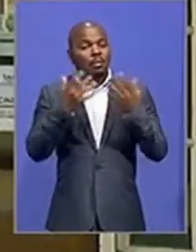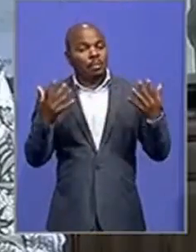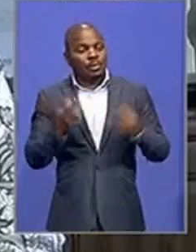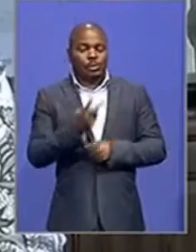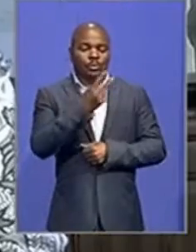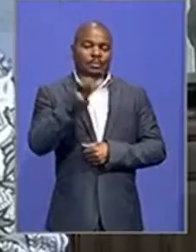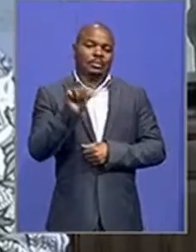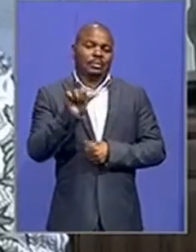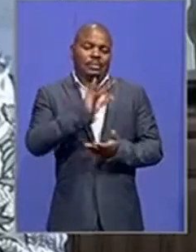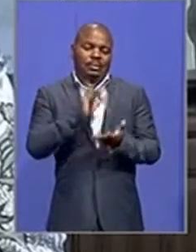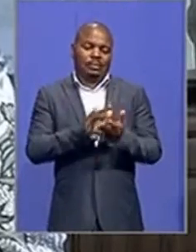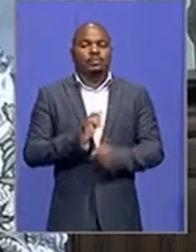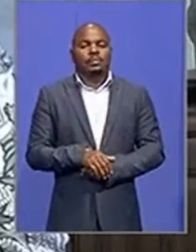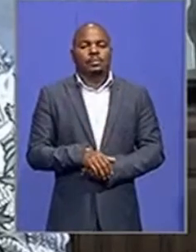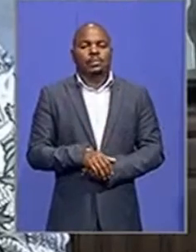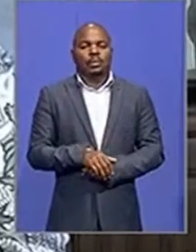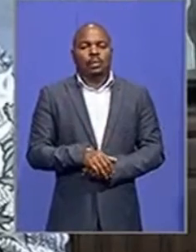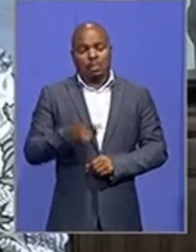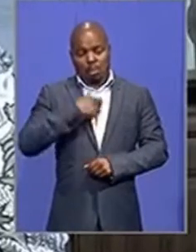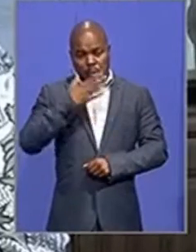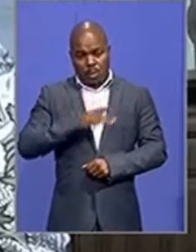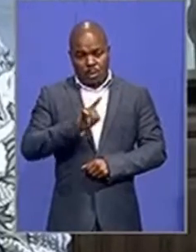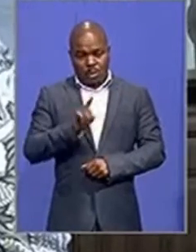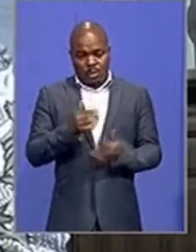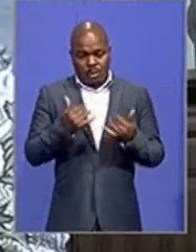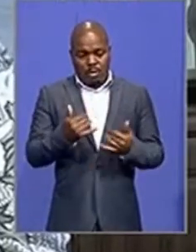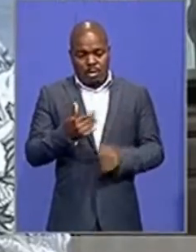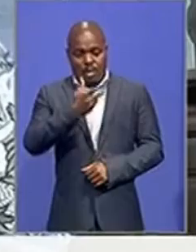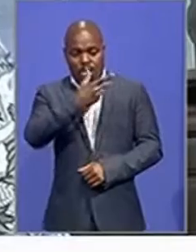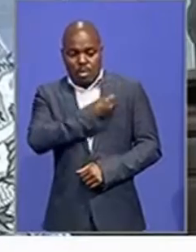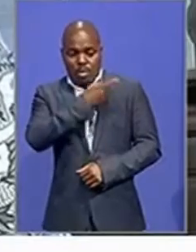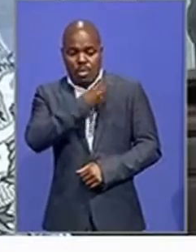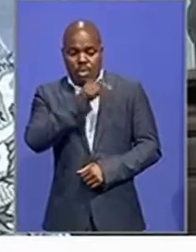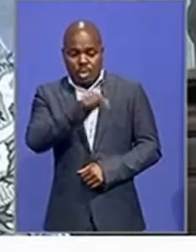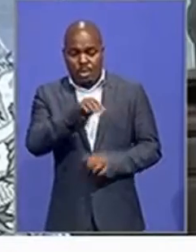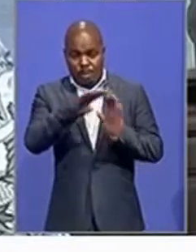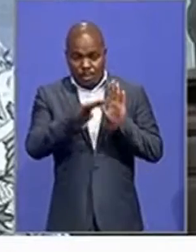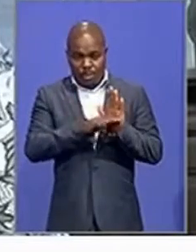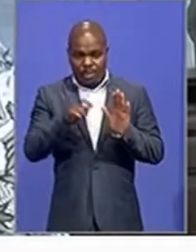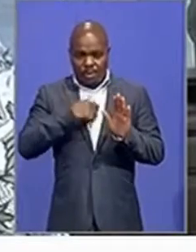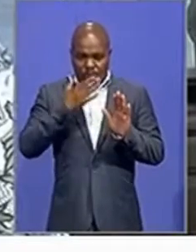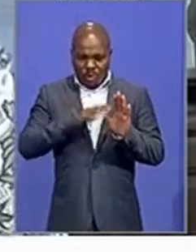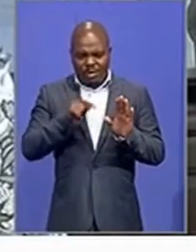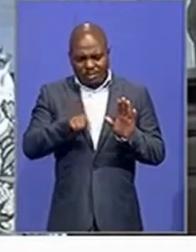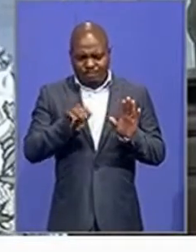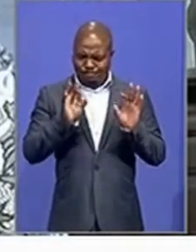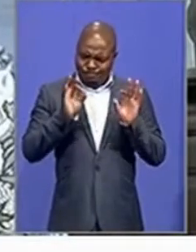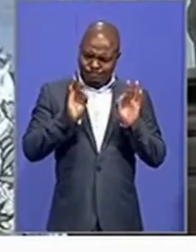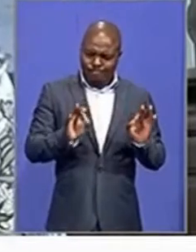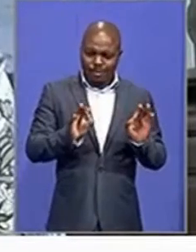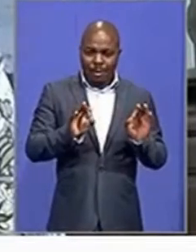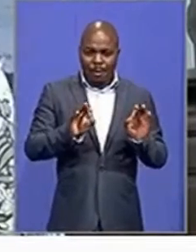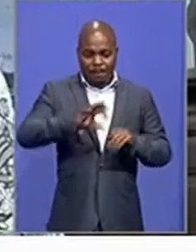laboratory? We're about to look at that element in our vaccination. One of the provinces